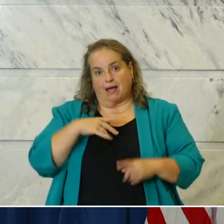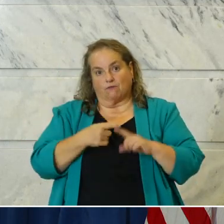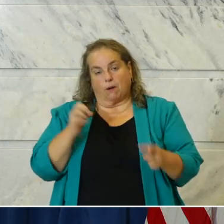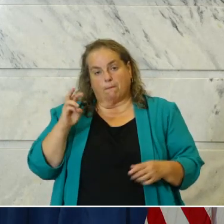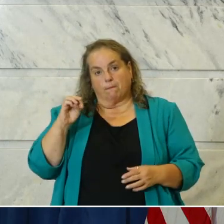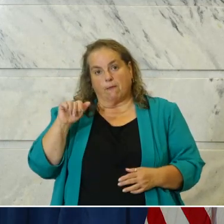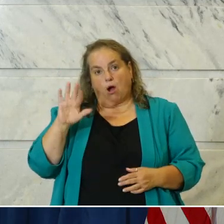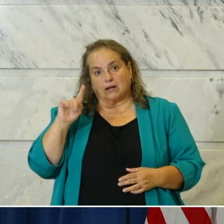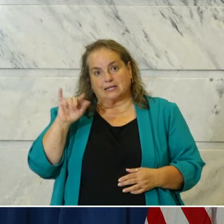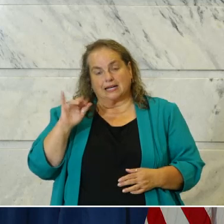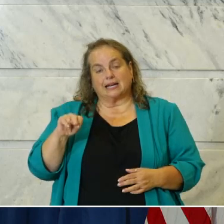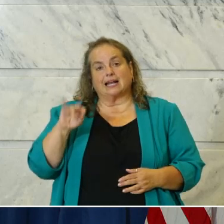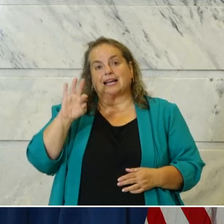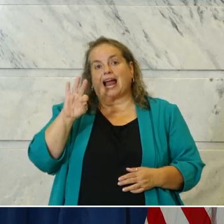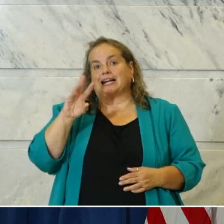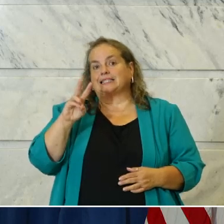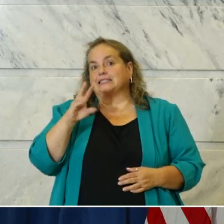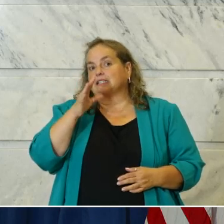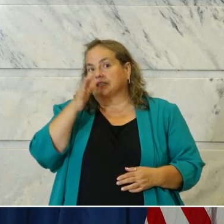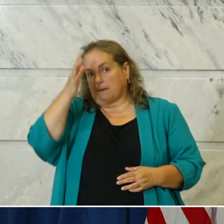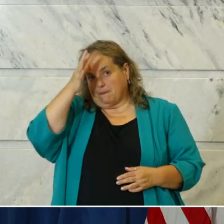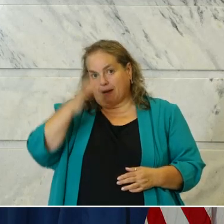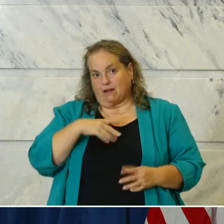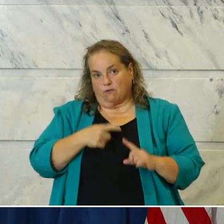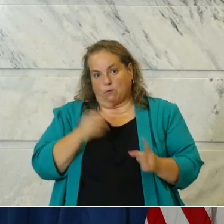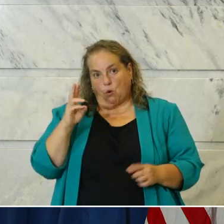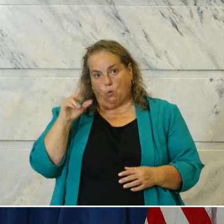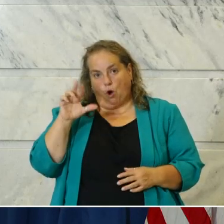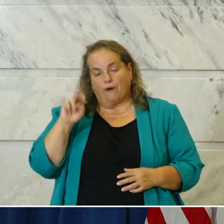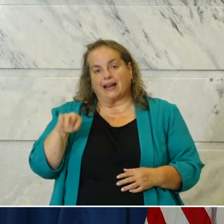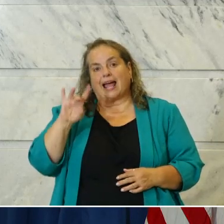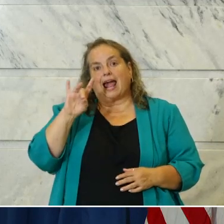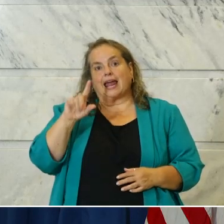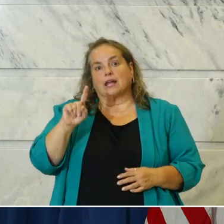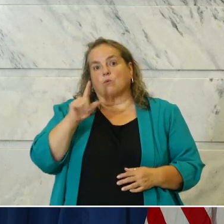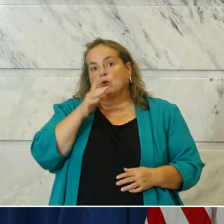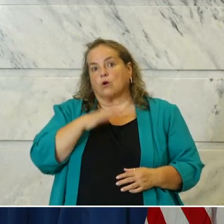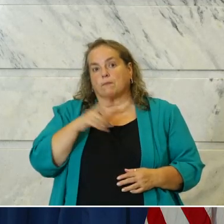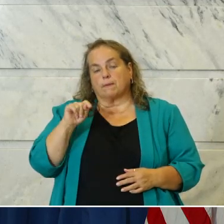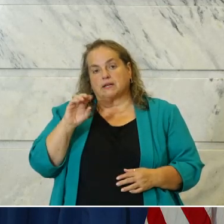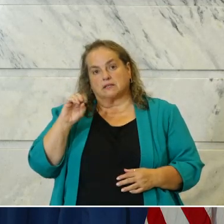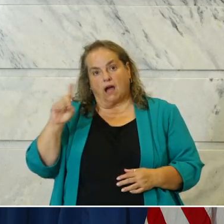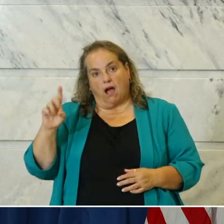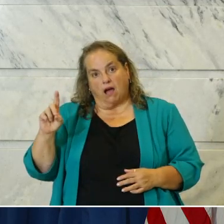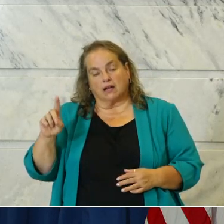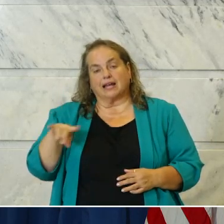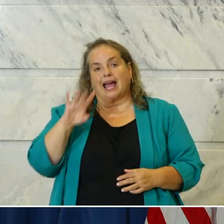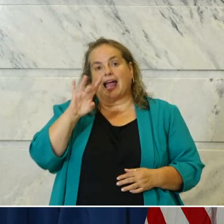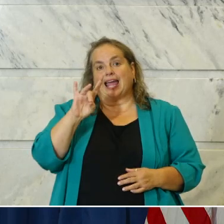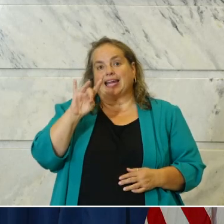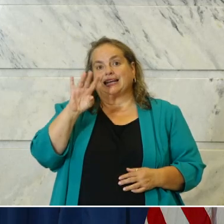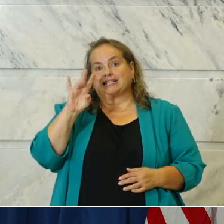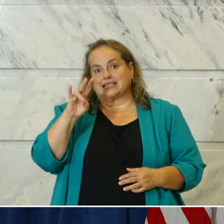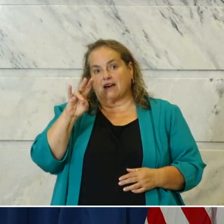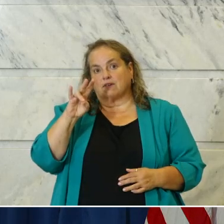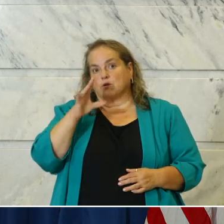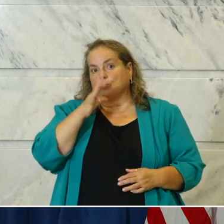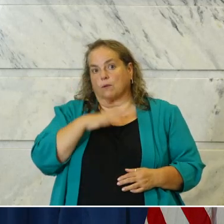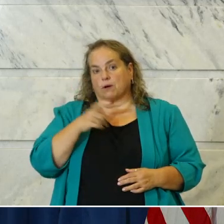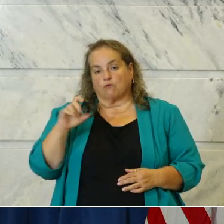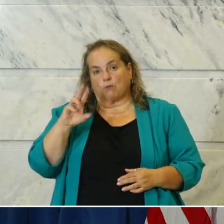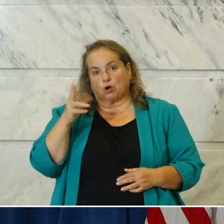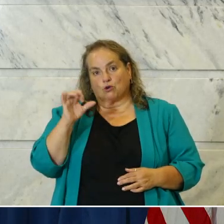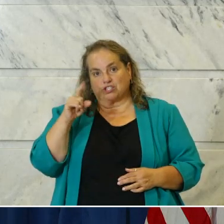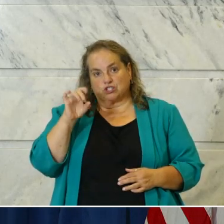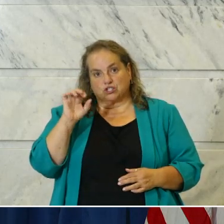Martin, a 96-year-old woman from Warren, an 81-year-old woman from Todd, an 87-year-old woman from